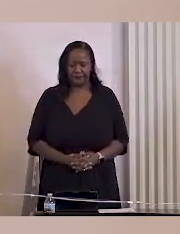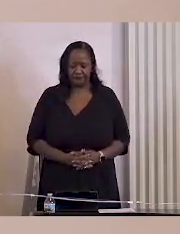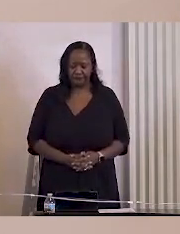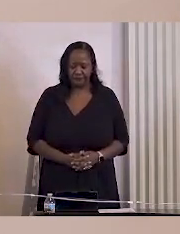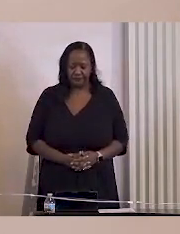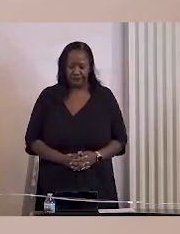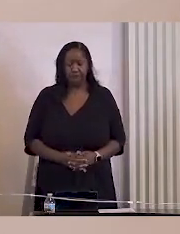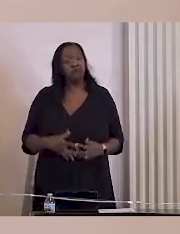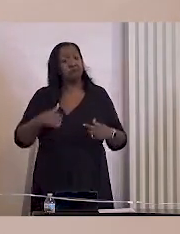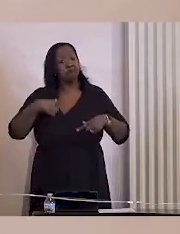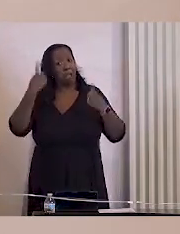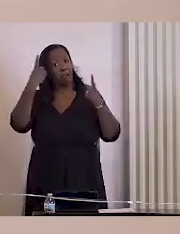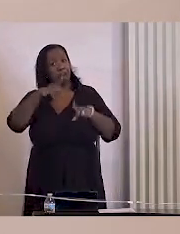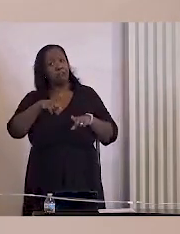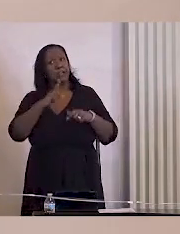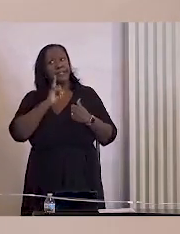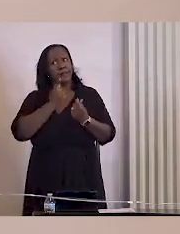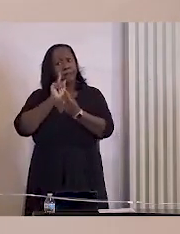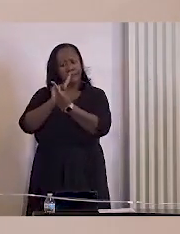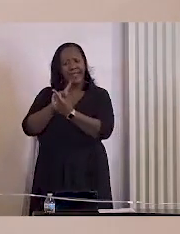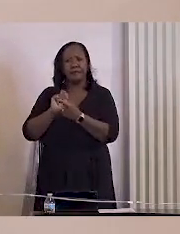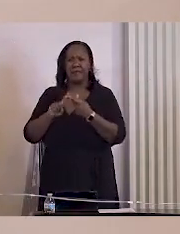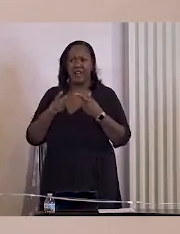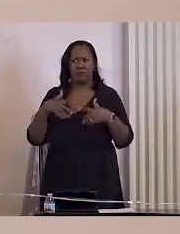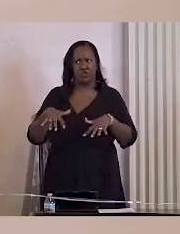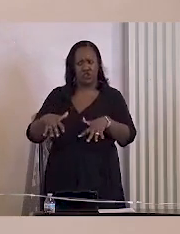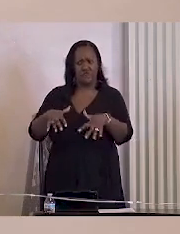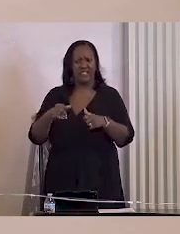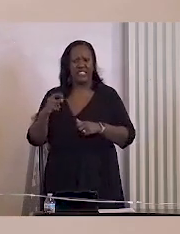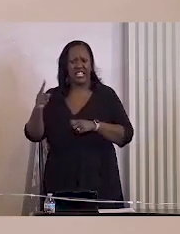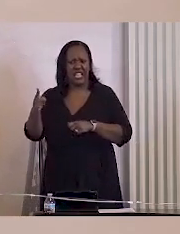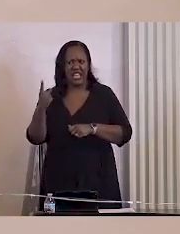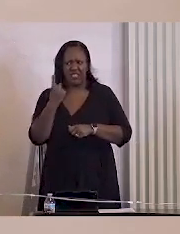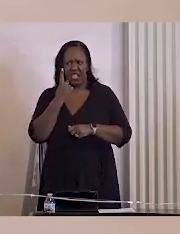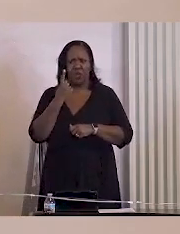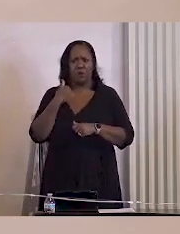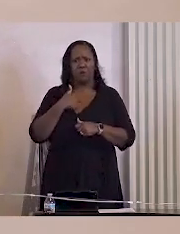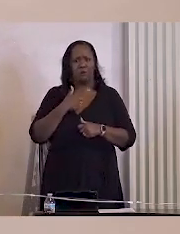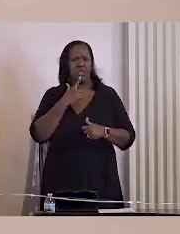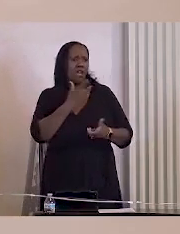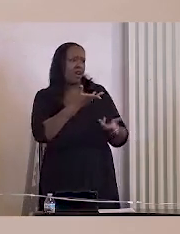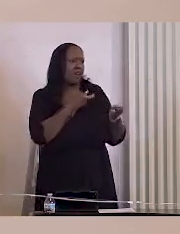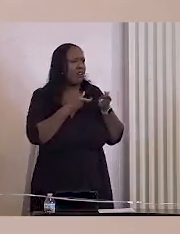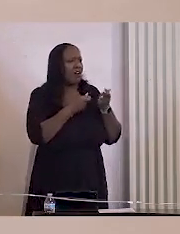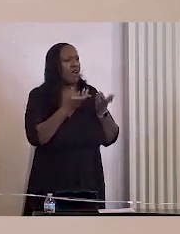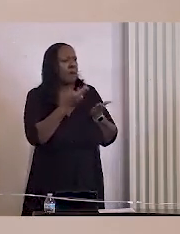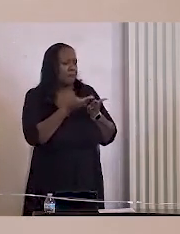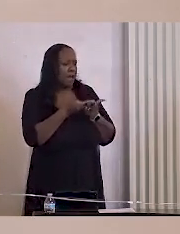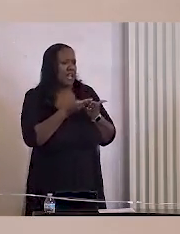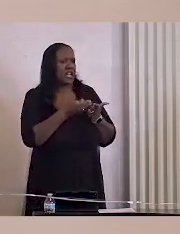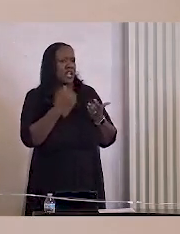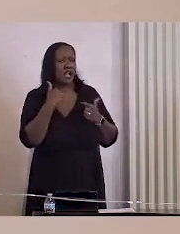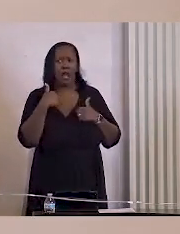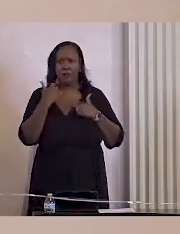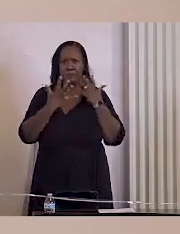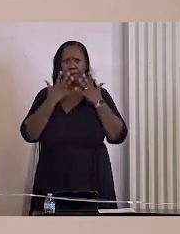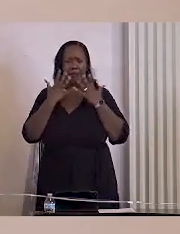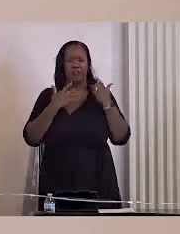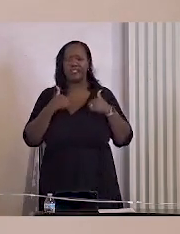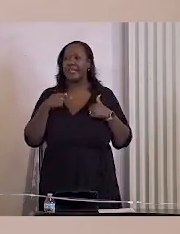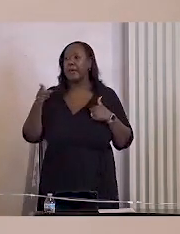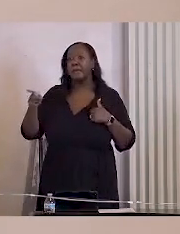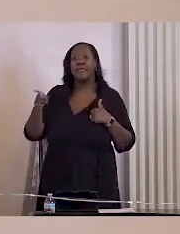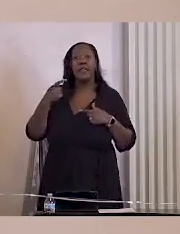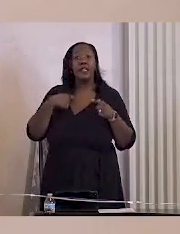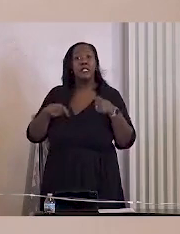I agreed to meet, but was nervous that they'd be pushy and that I'd be embarrassed about my paltry giving amount. But they were gracious